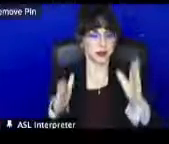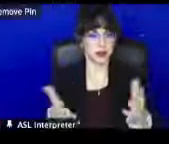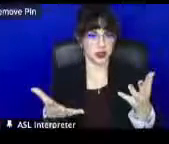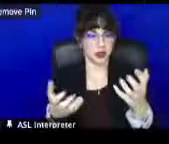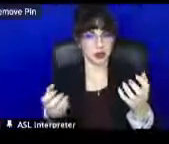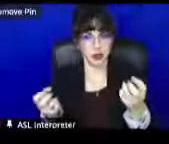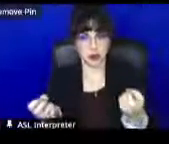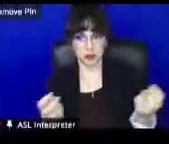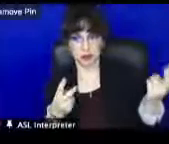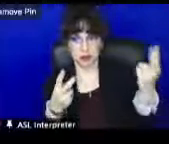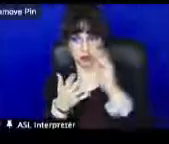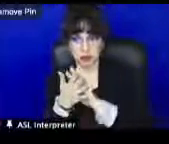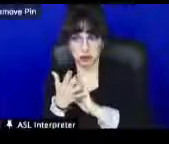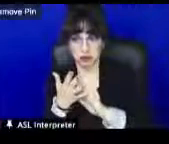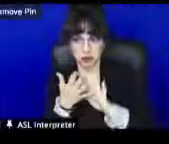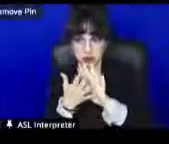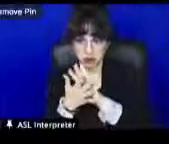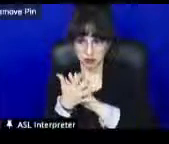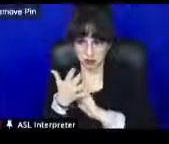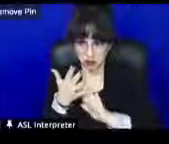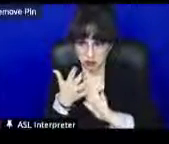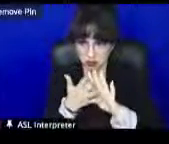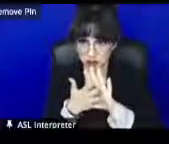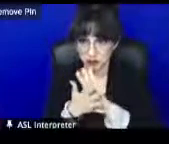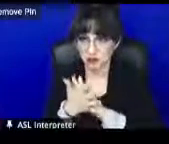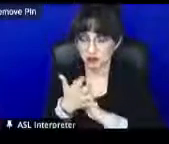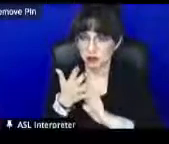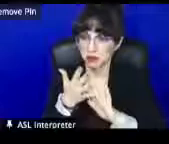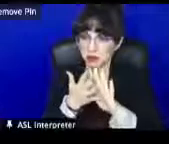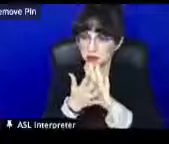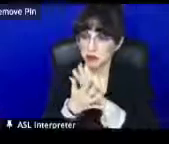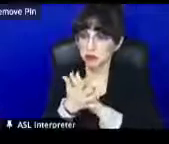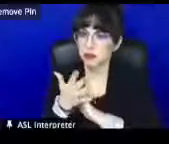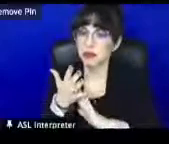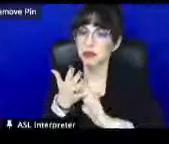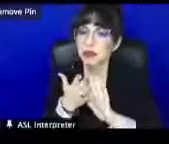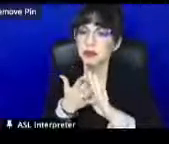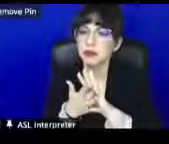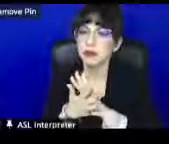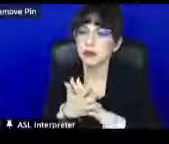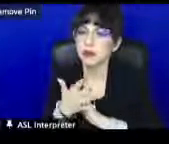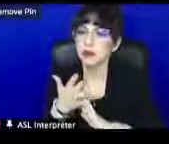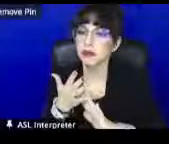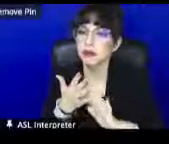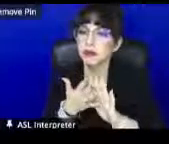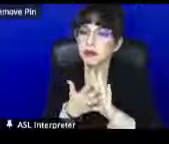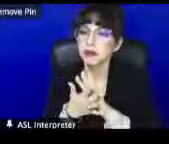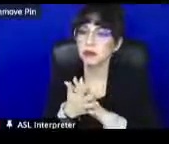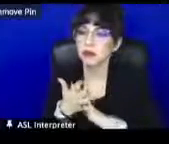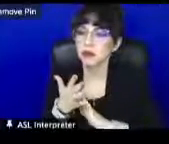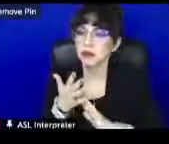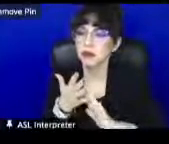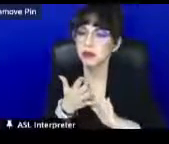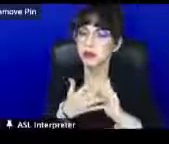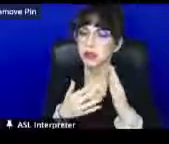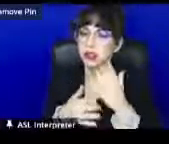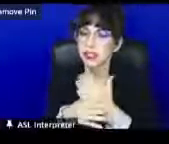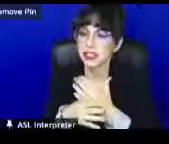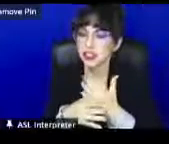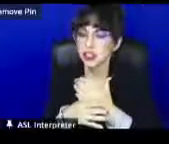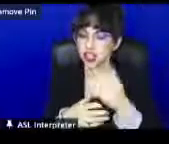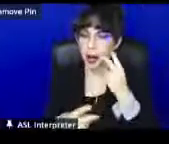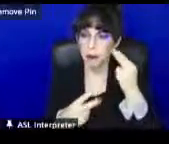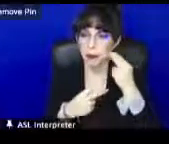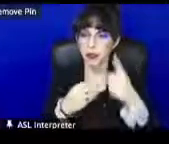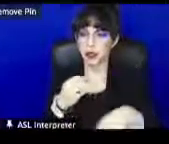a prompt, commissioners to share some memory, whether it's around the regions that we're looking